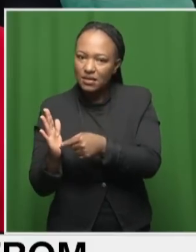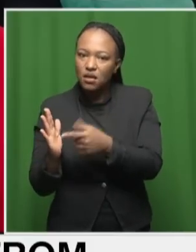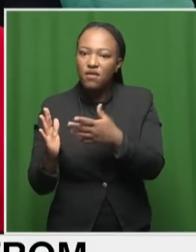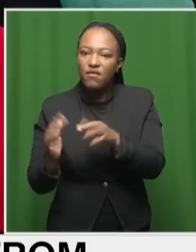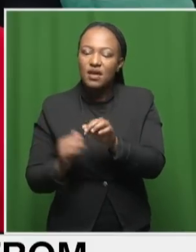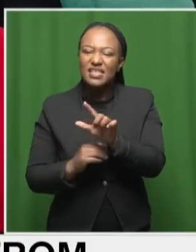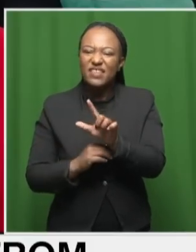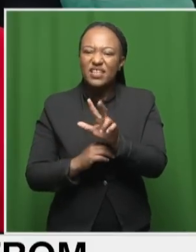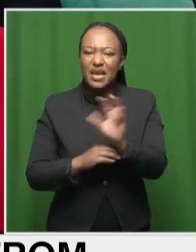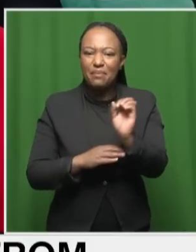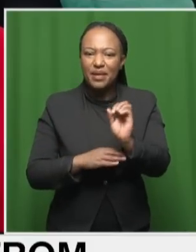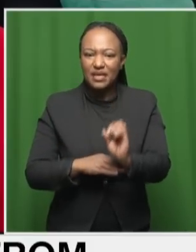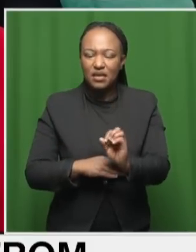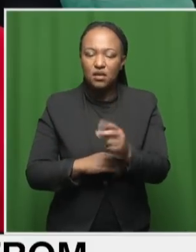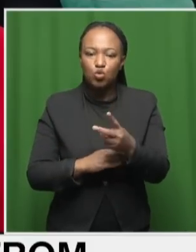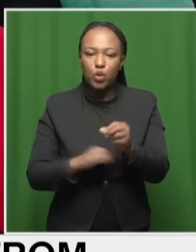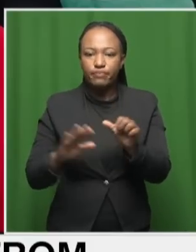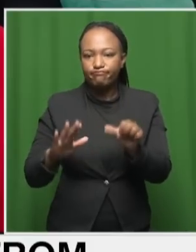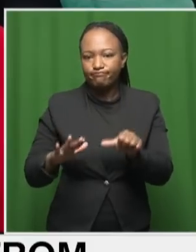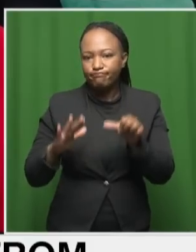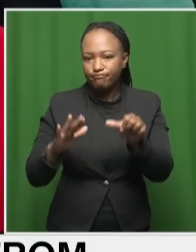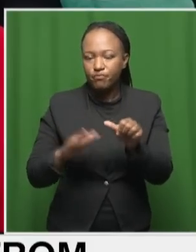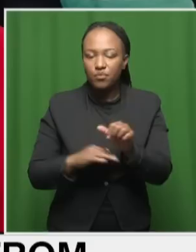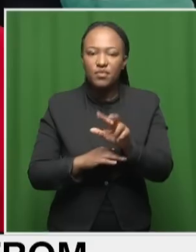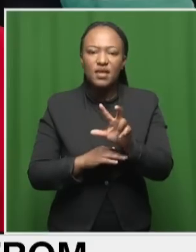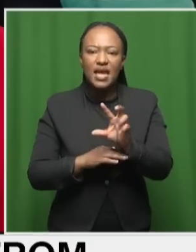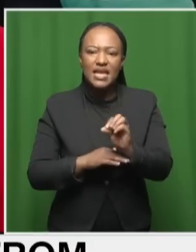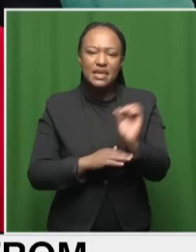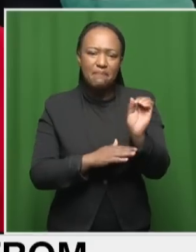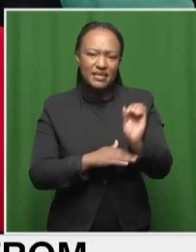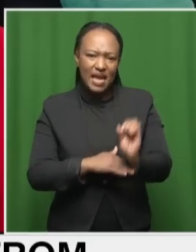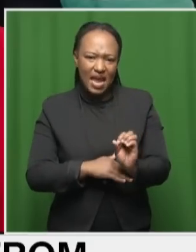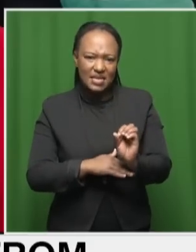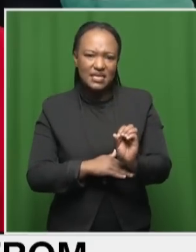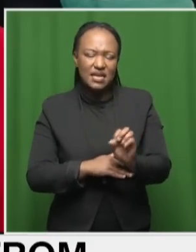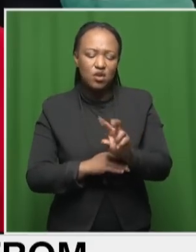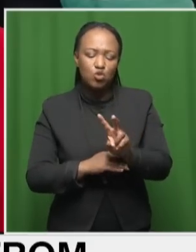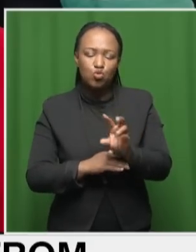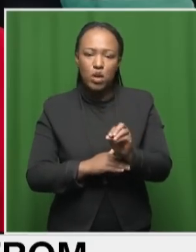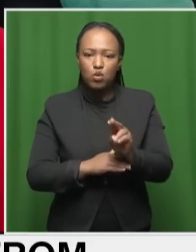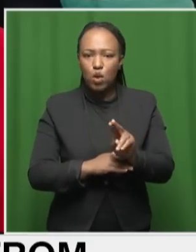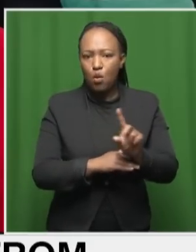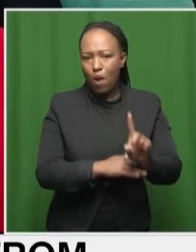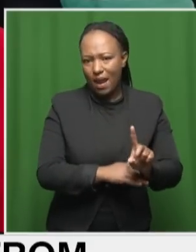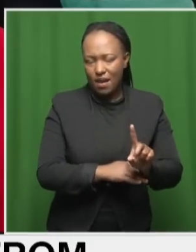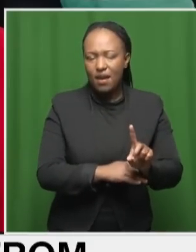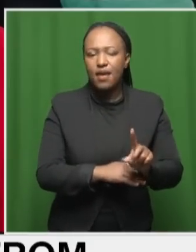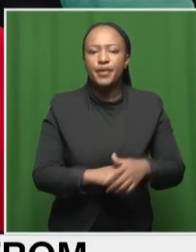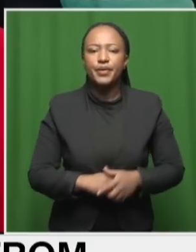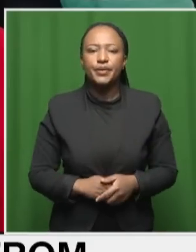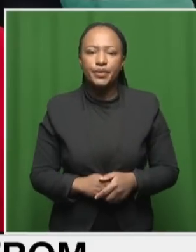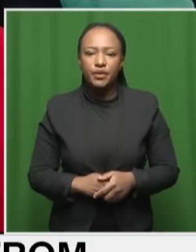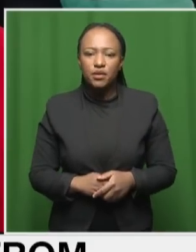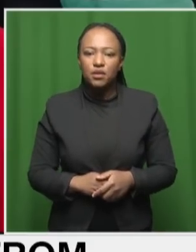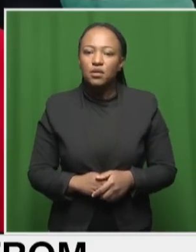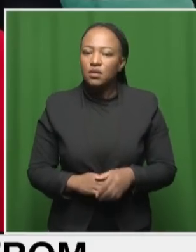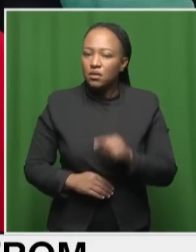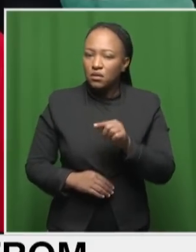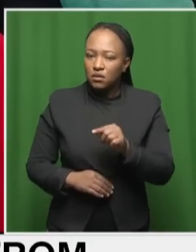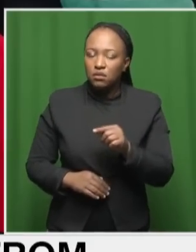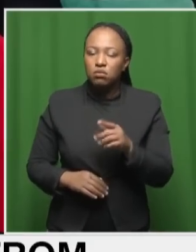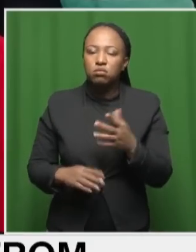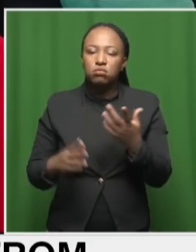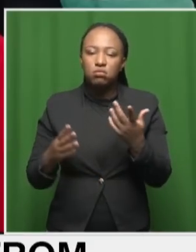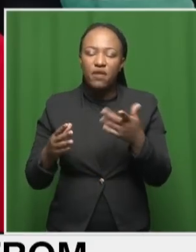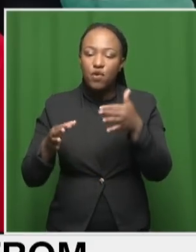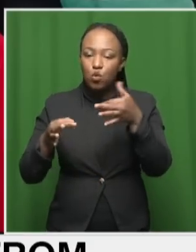as you mentioned, in 2016 to over 80% in 2021. If we were to break that down,